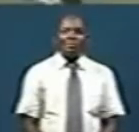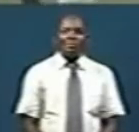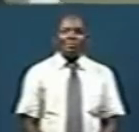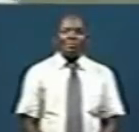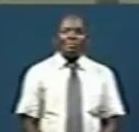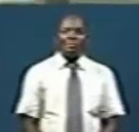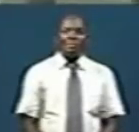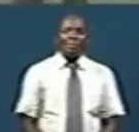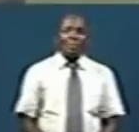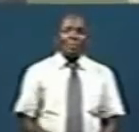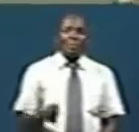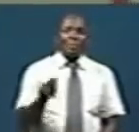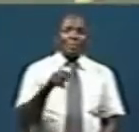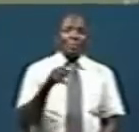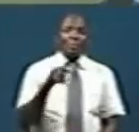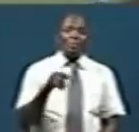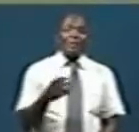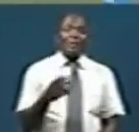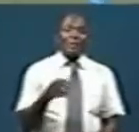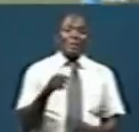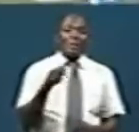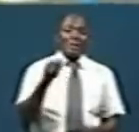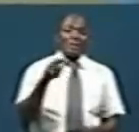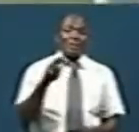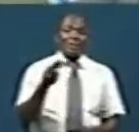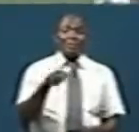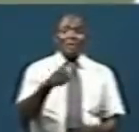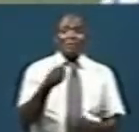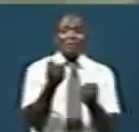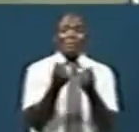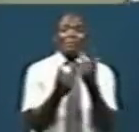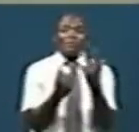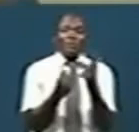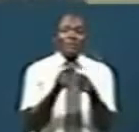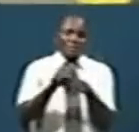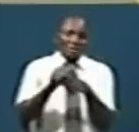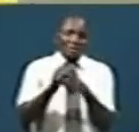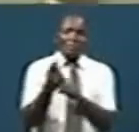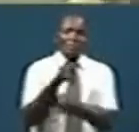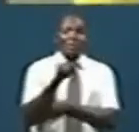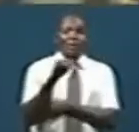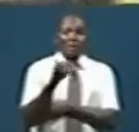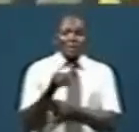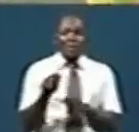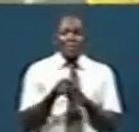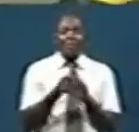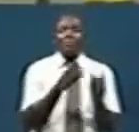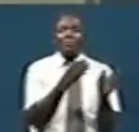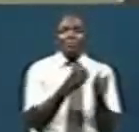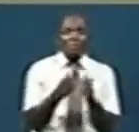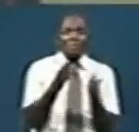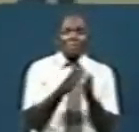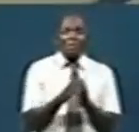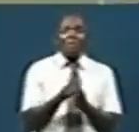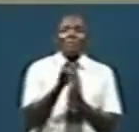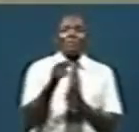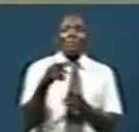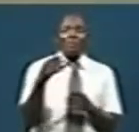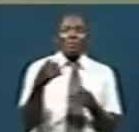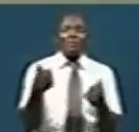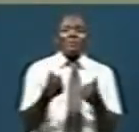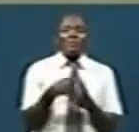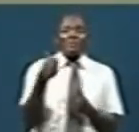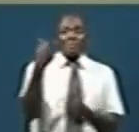10 outfield players led by skipper Andre Ayew and 3 goalkeepers train at the Accra Sports Stadium ahead of Thursday's clash. Some of the